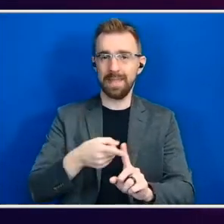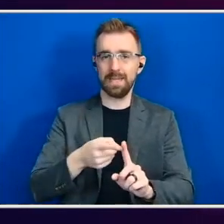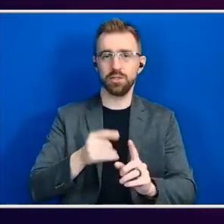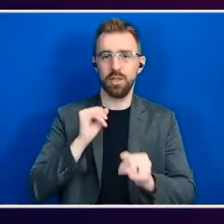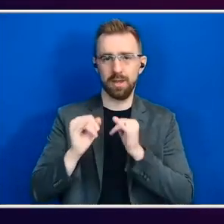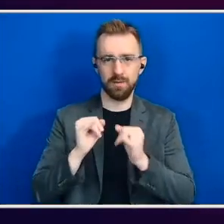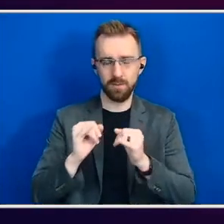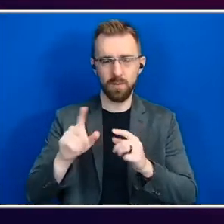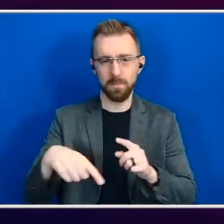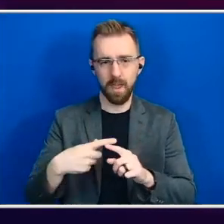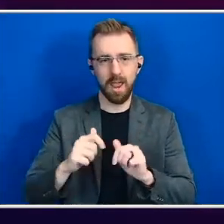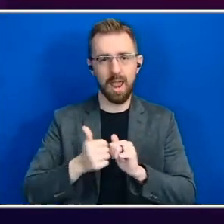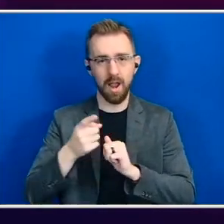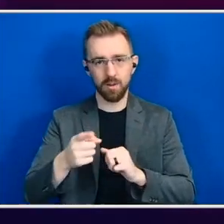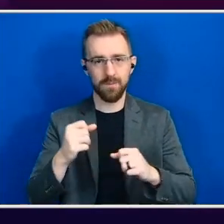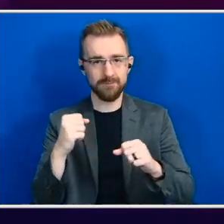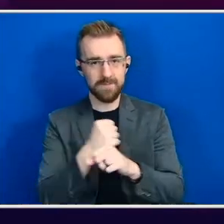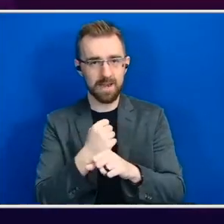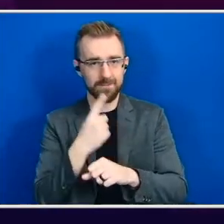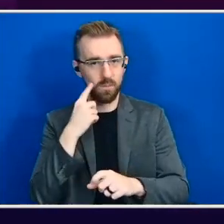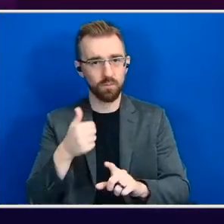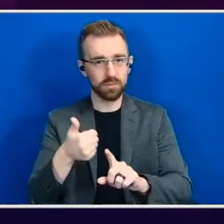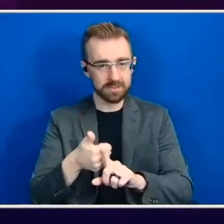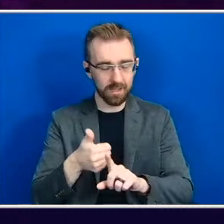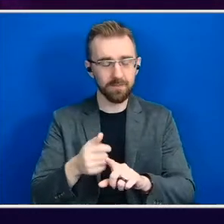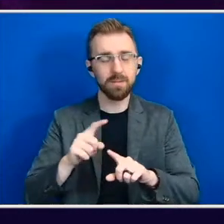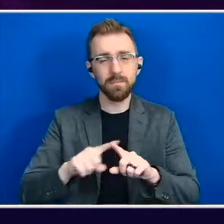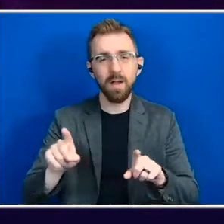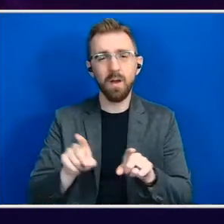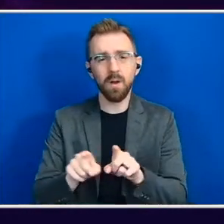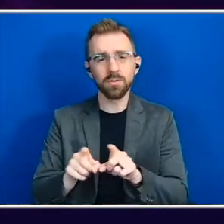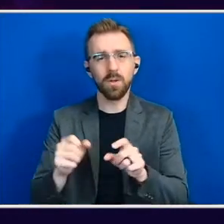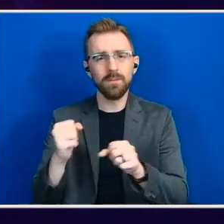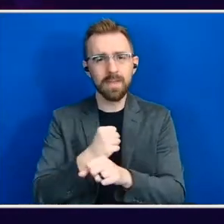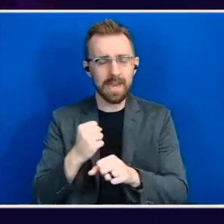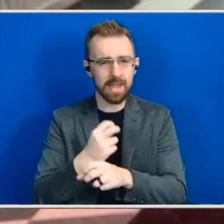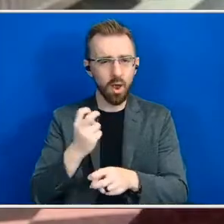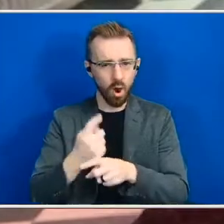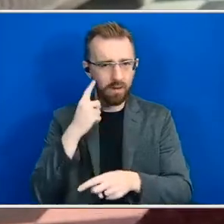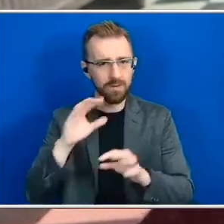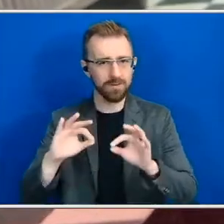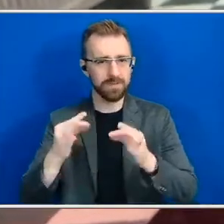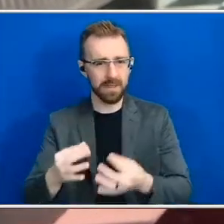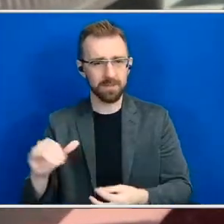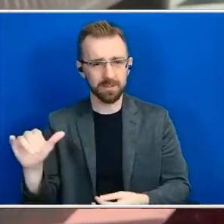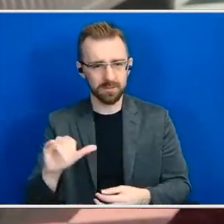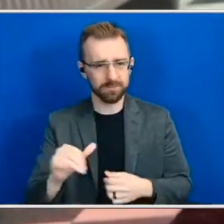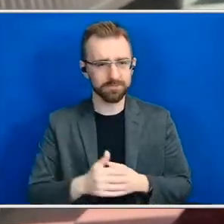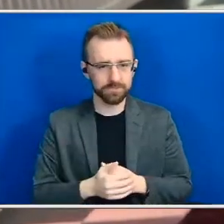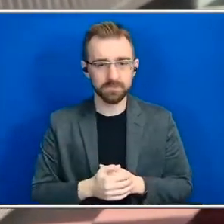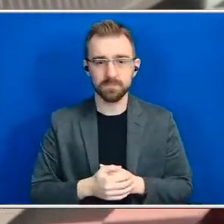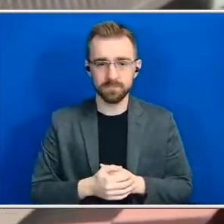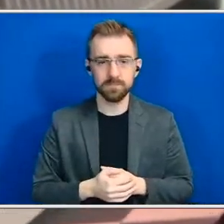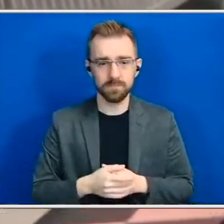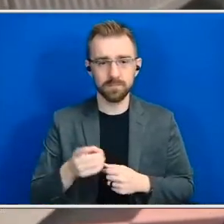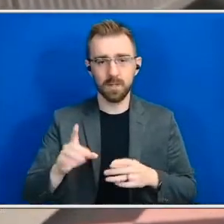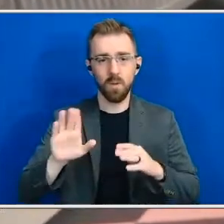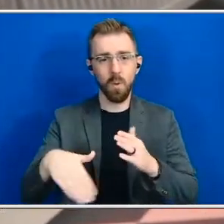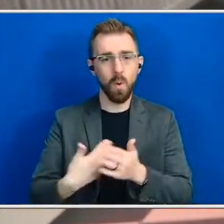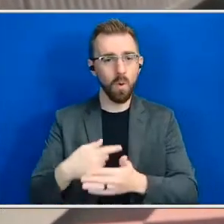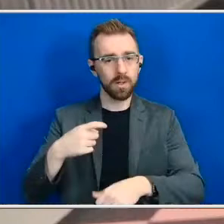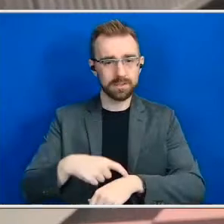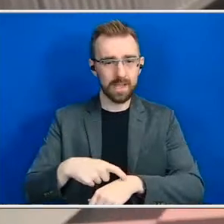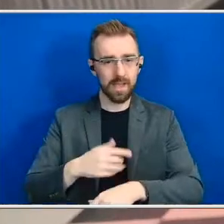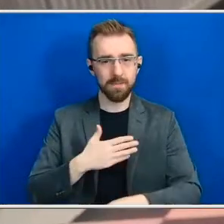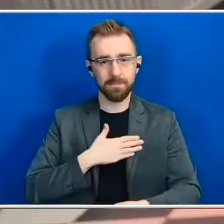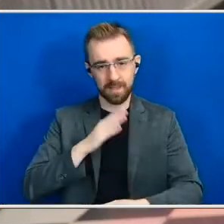you were fighting for yourself, but you were also fighting so hard for your family. Let's this whole time, my son and